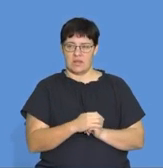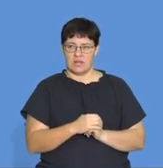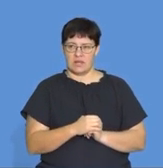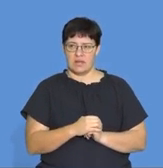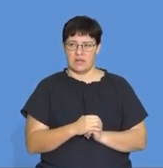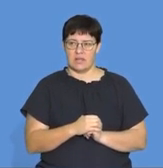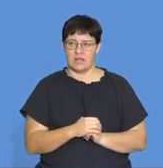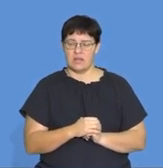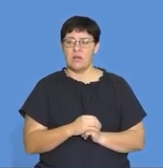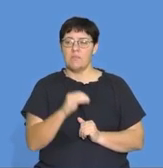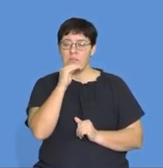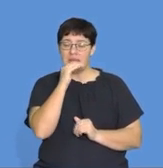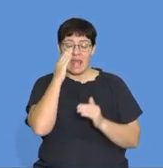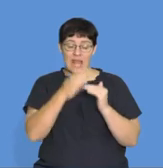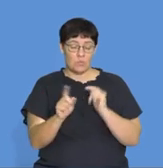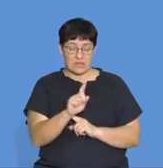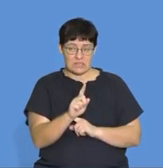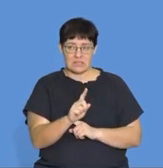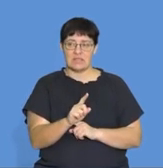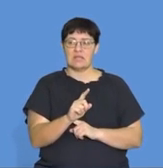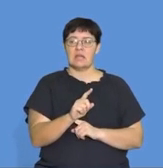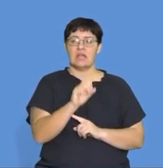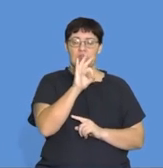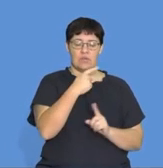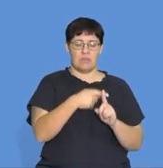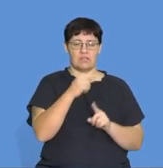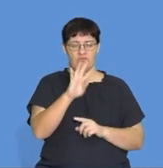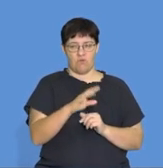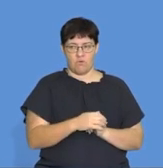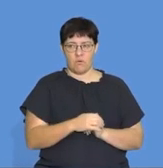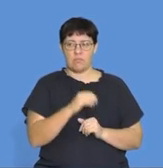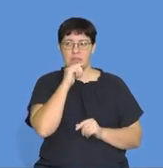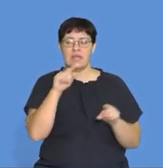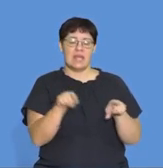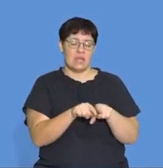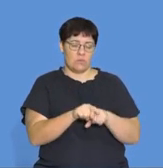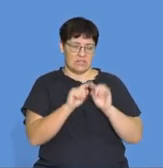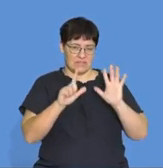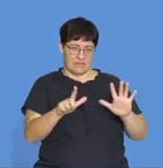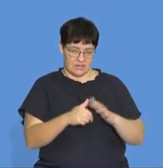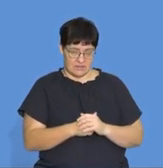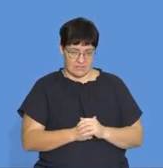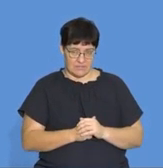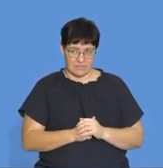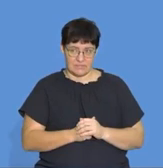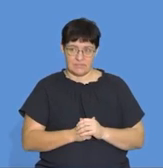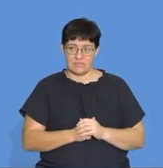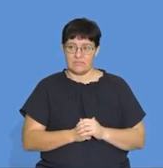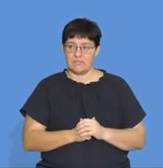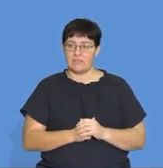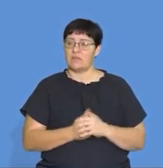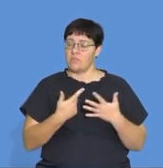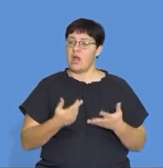end be 3 plus 4, which is equals to 7. Now, this gives me